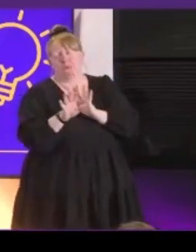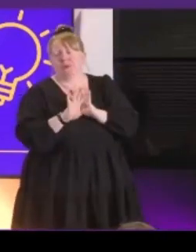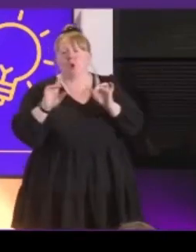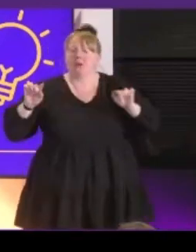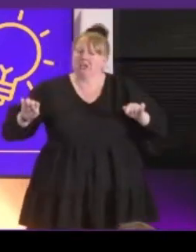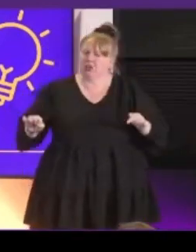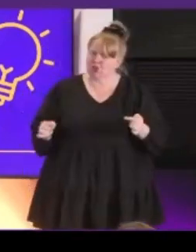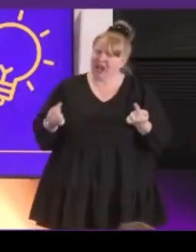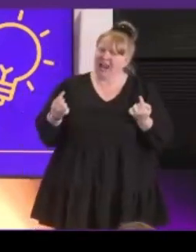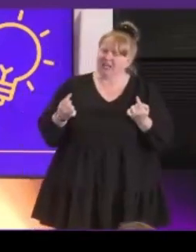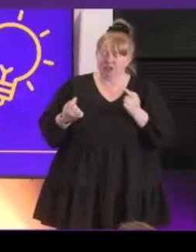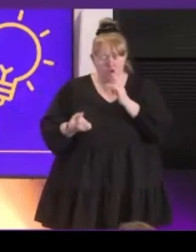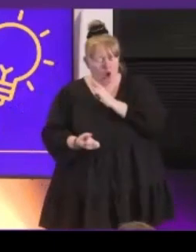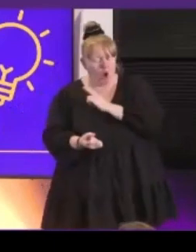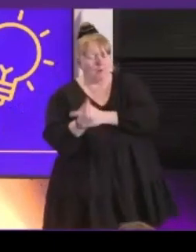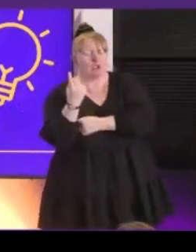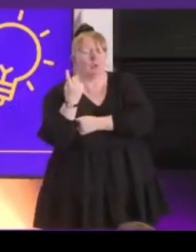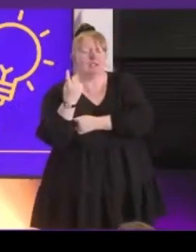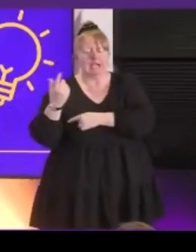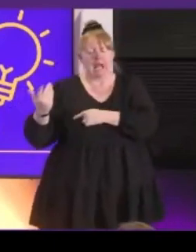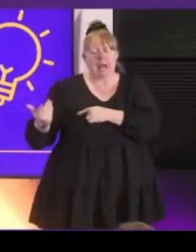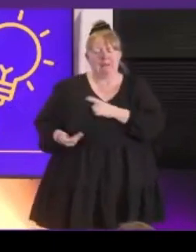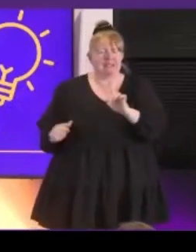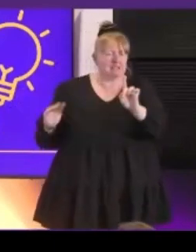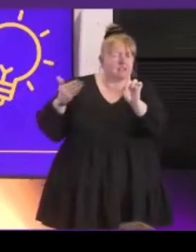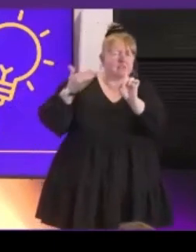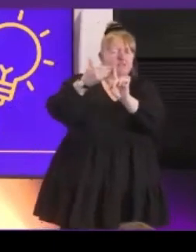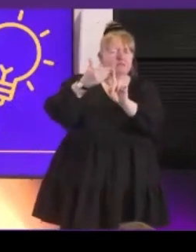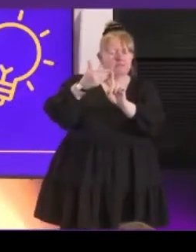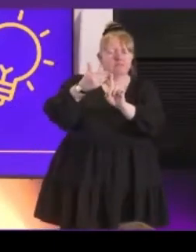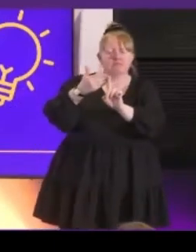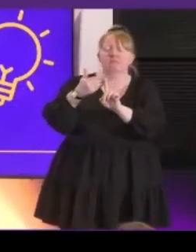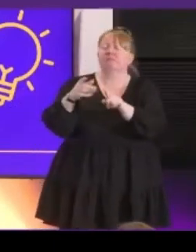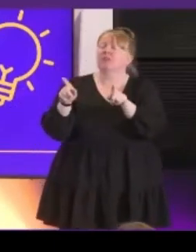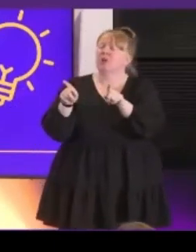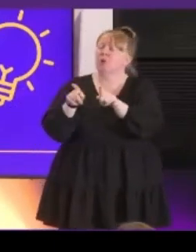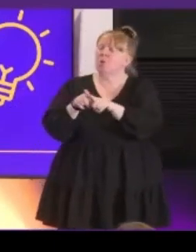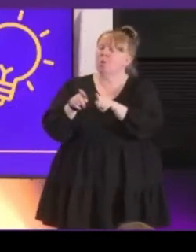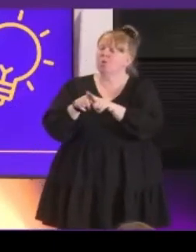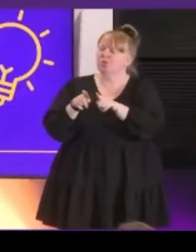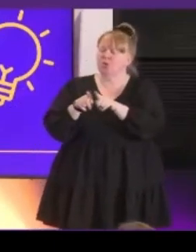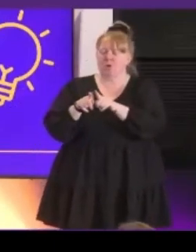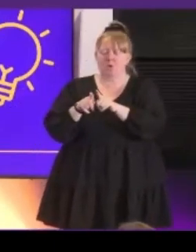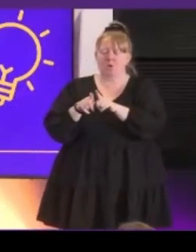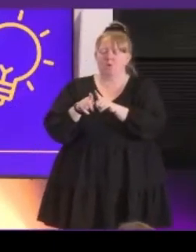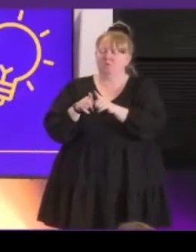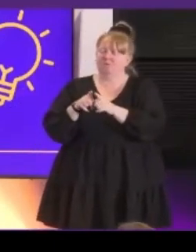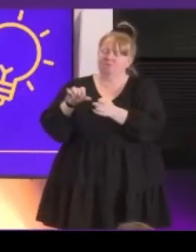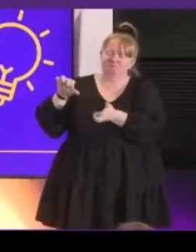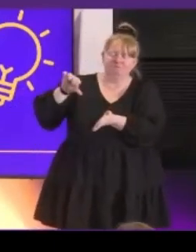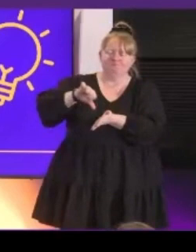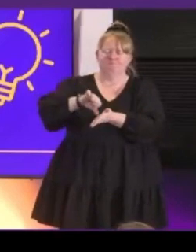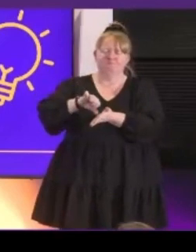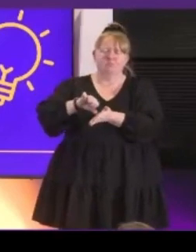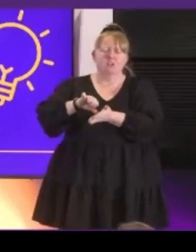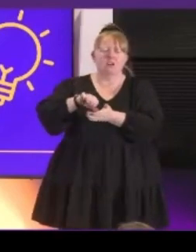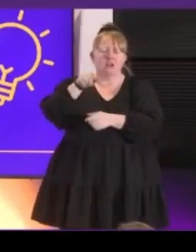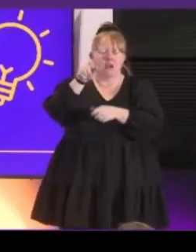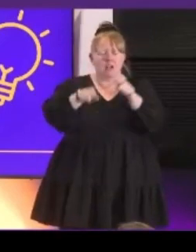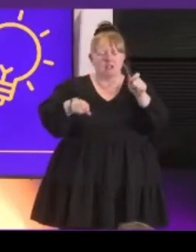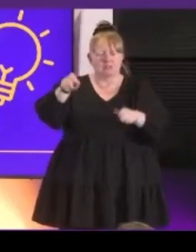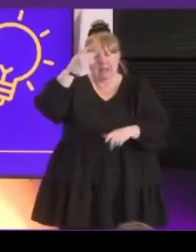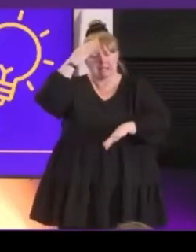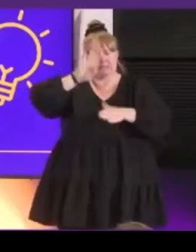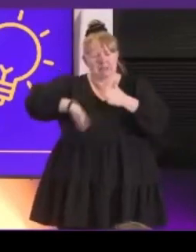challenge. It's an opportunity. It's a business goal. And also, do you know what? It sits right at the heart of customer